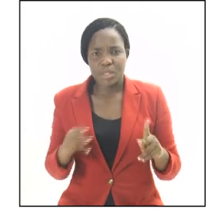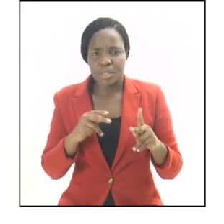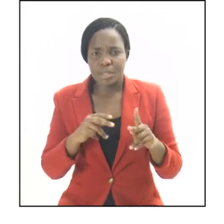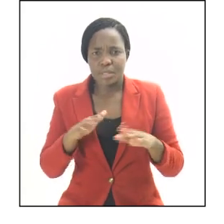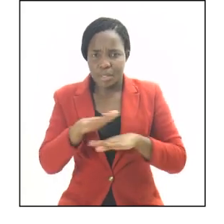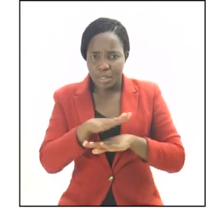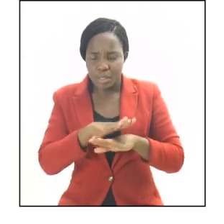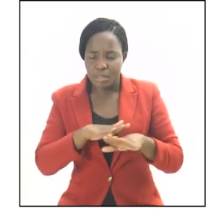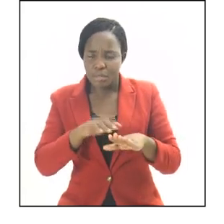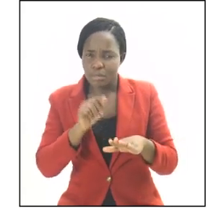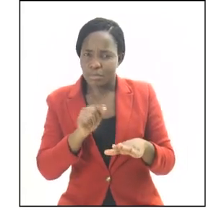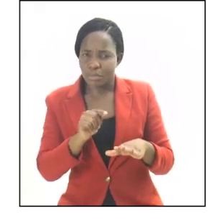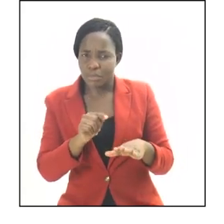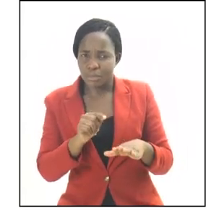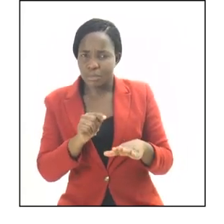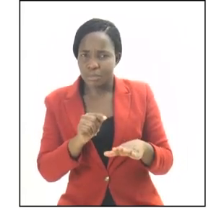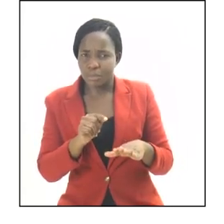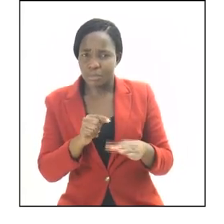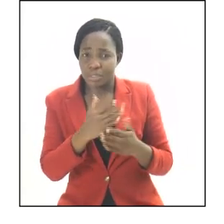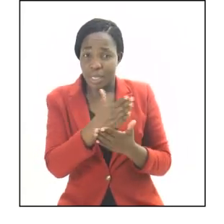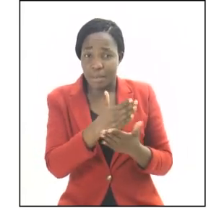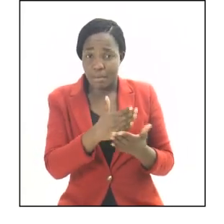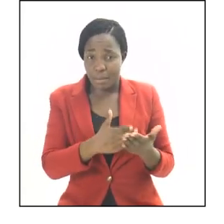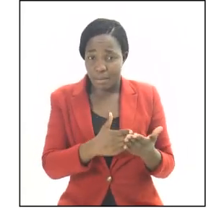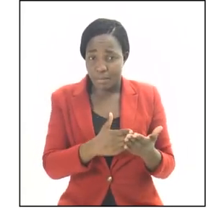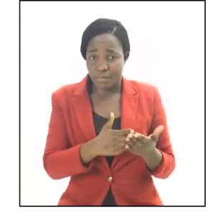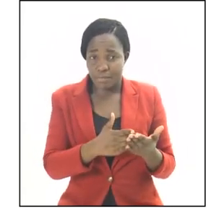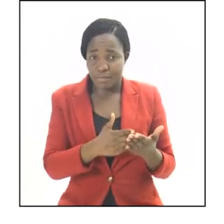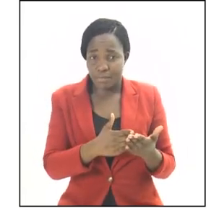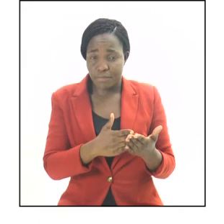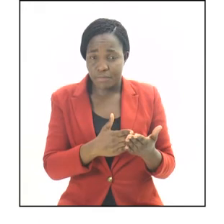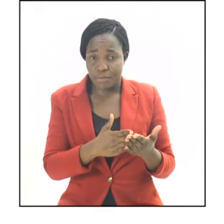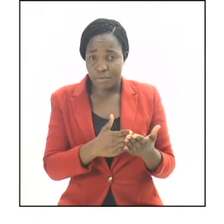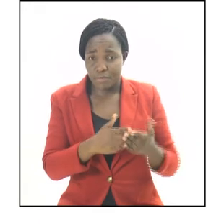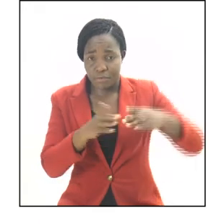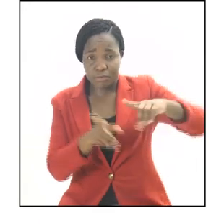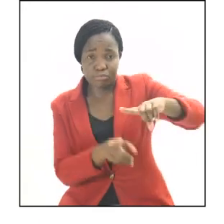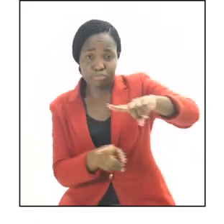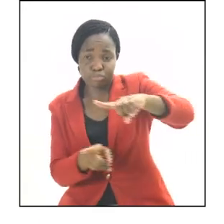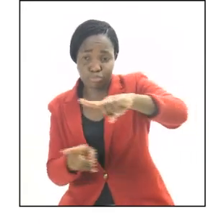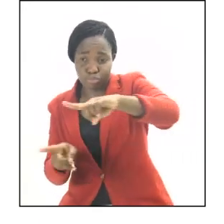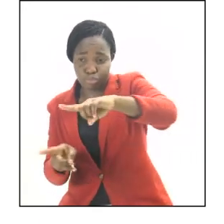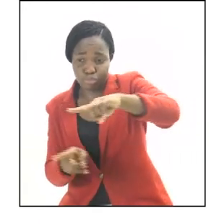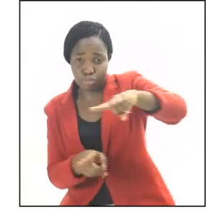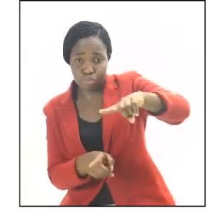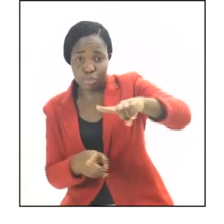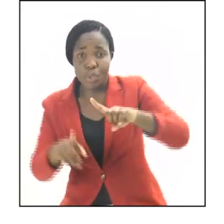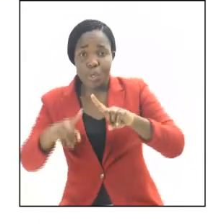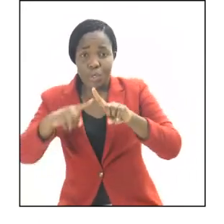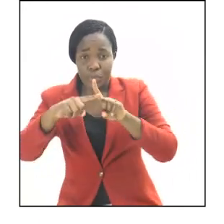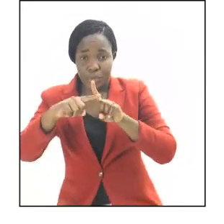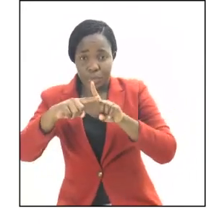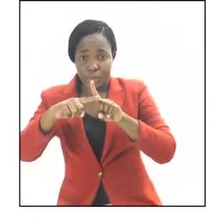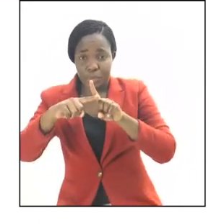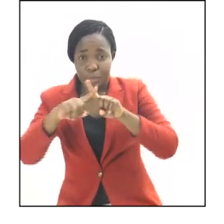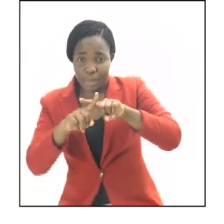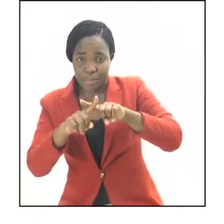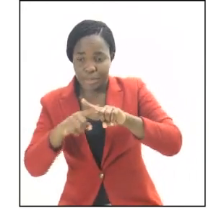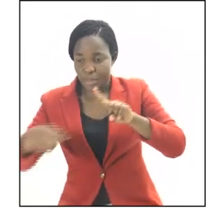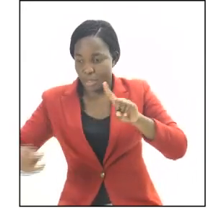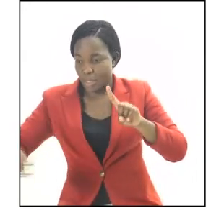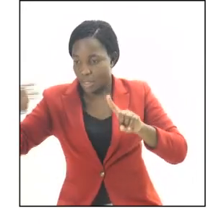of a trapezium is half of the sum of parallel sides times height.